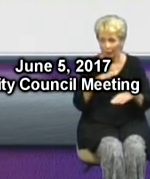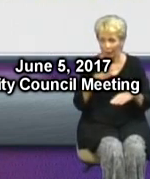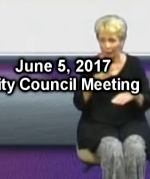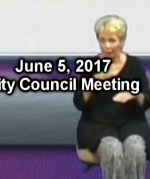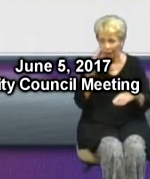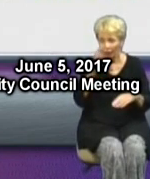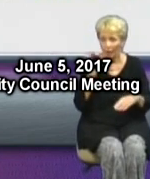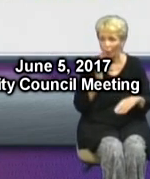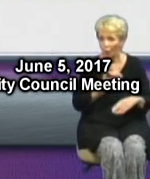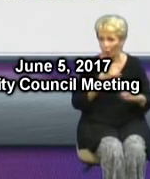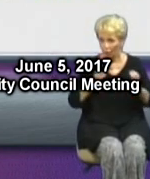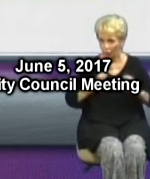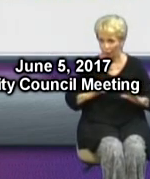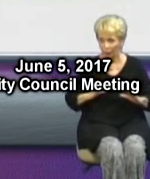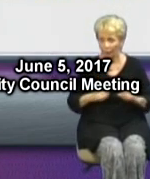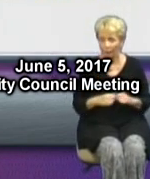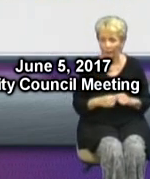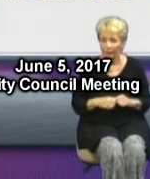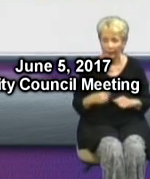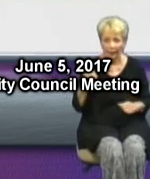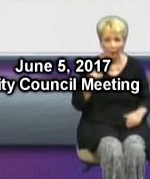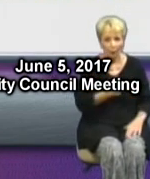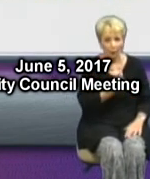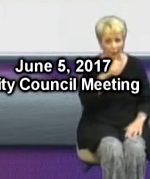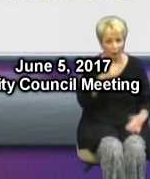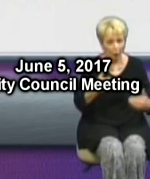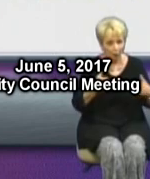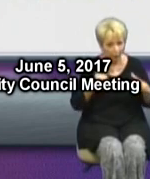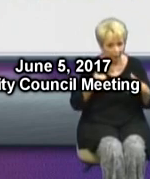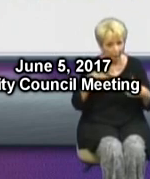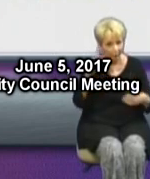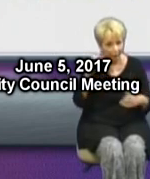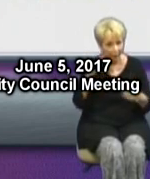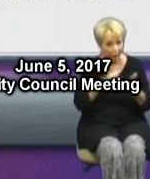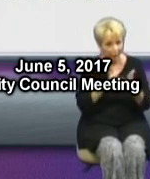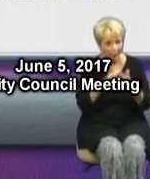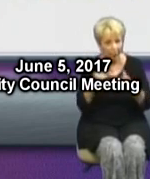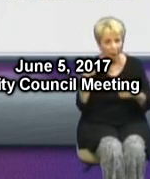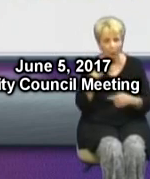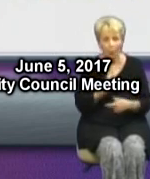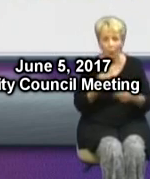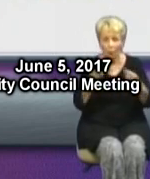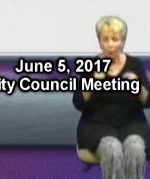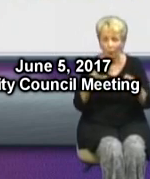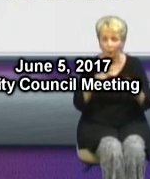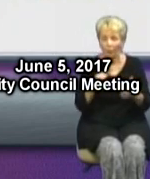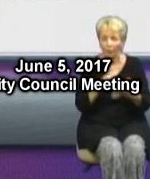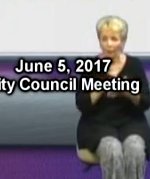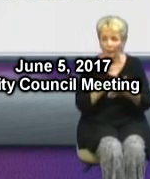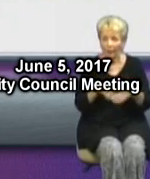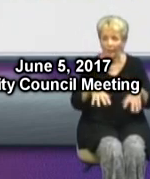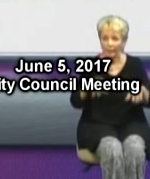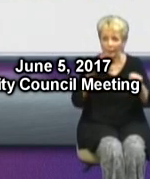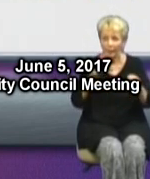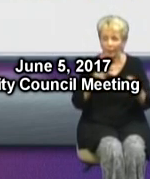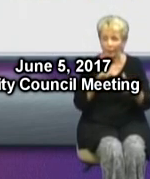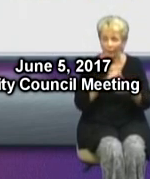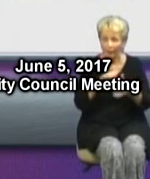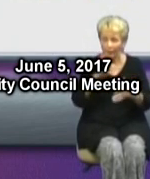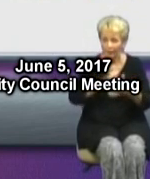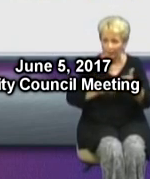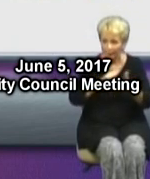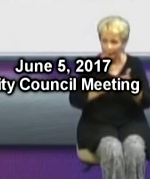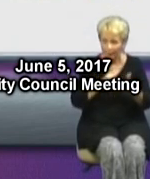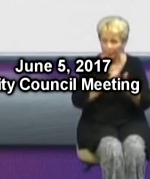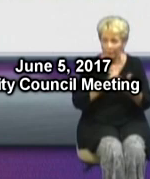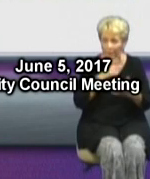customers. Since we don't have $80 million, we are trying to do that and take that off and bite